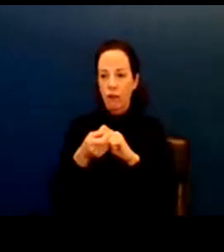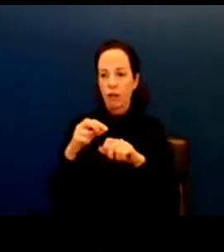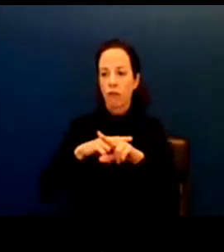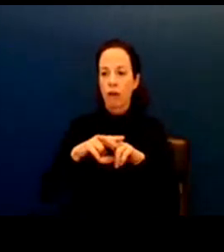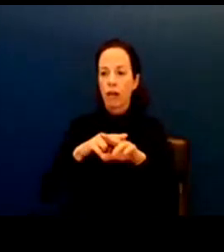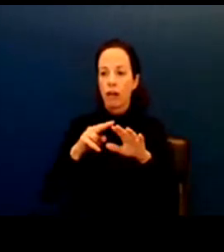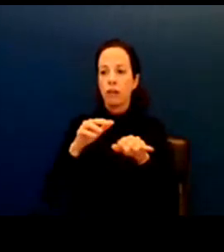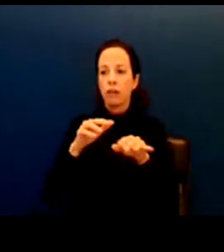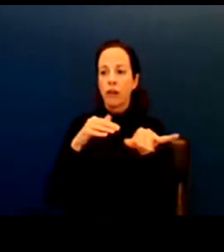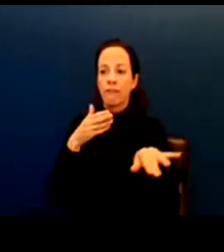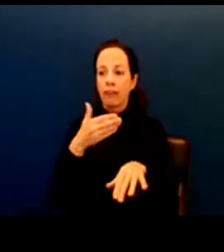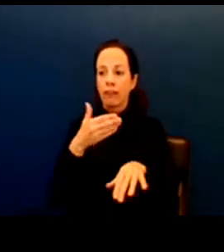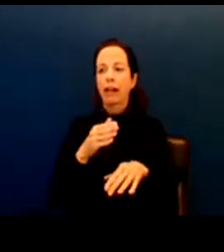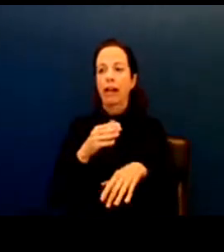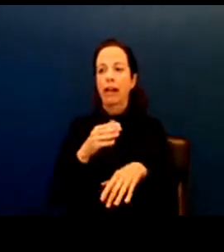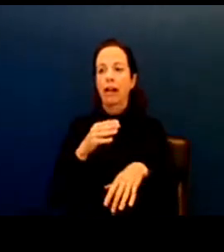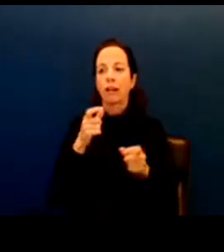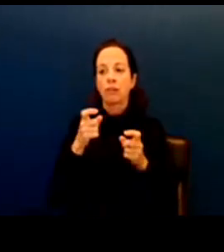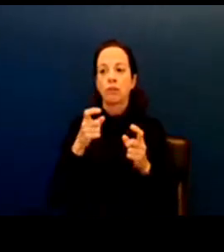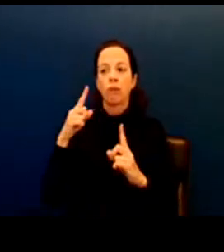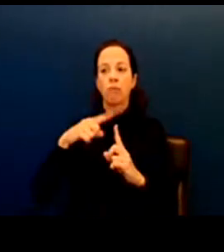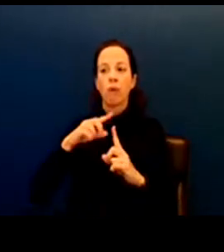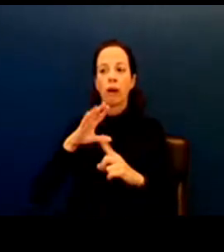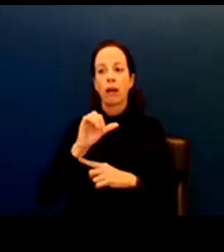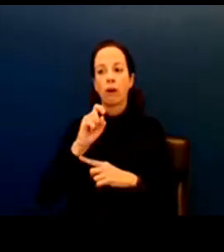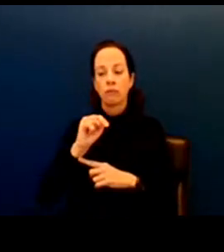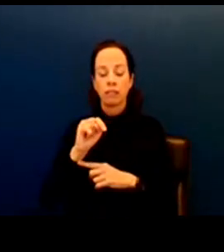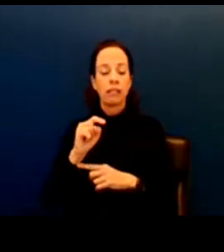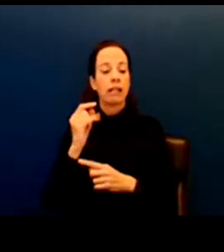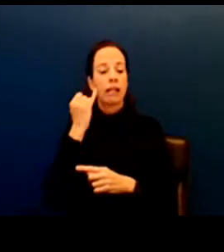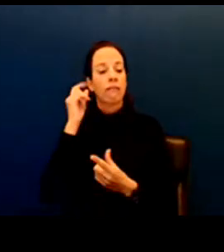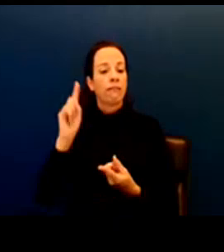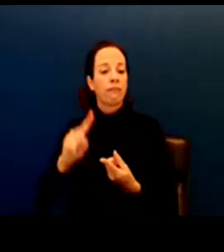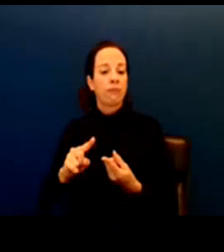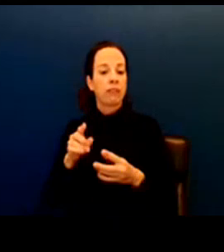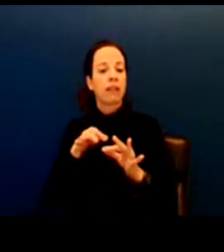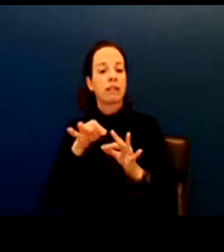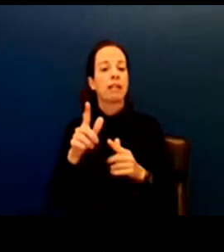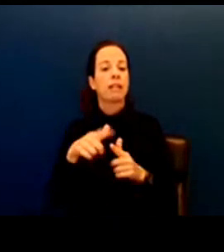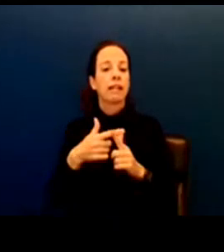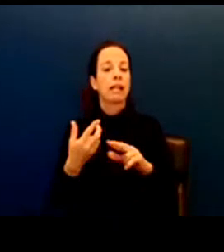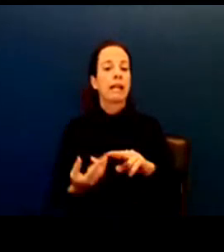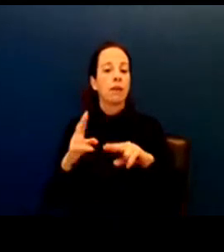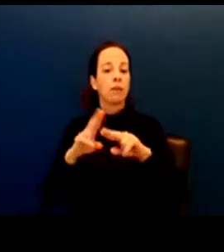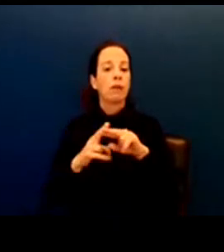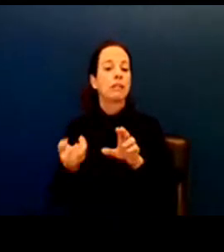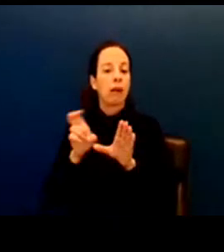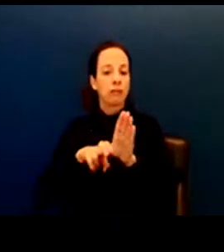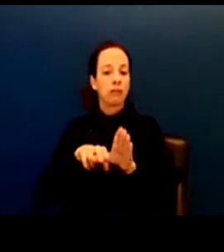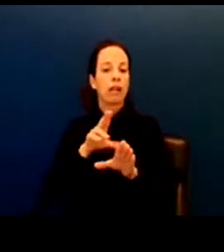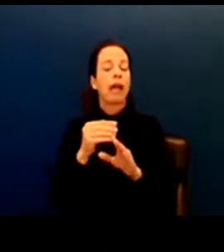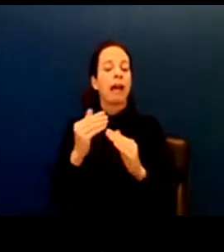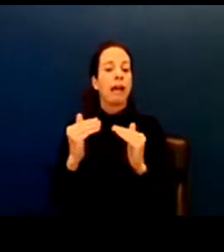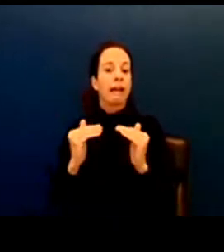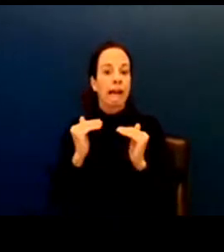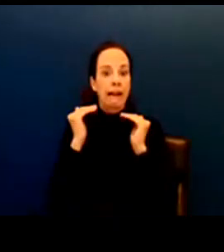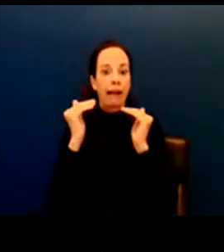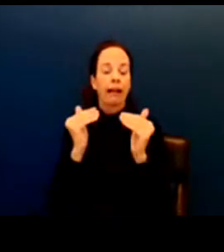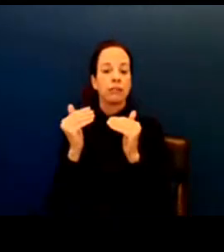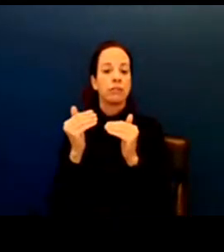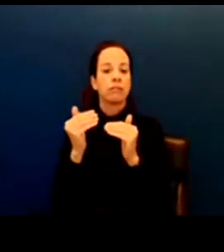Coast. By mitigating these delays, the project will increase ridership and enhance service reliability. Additionally, the siting